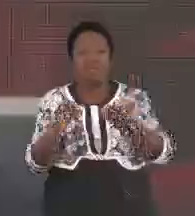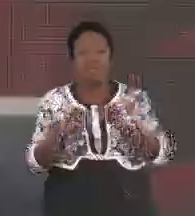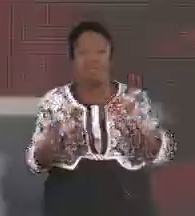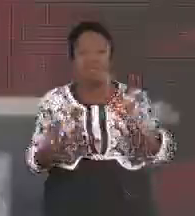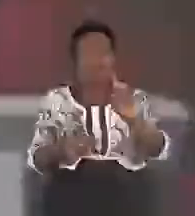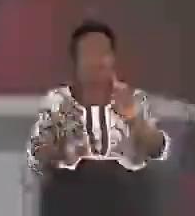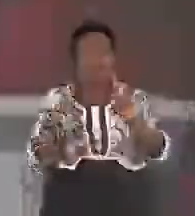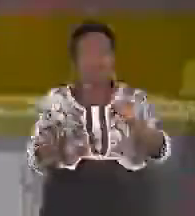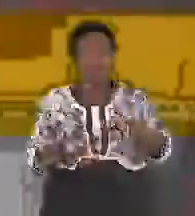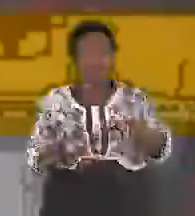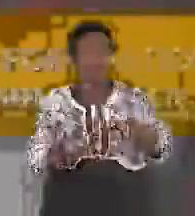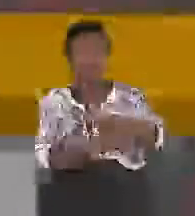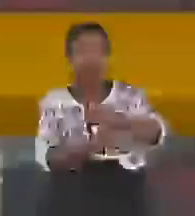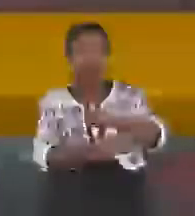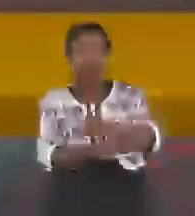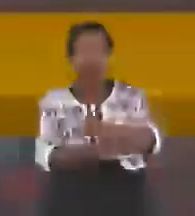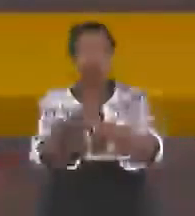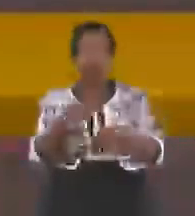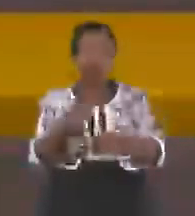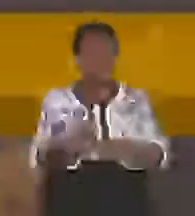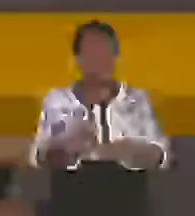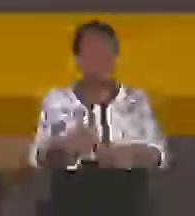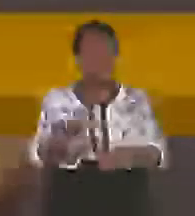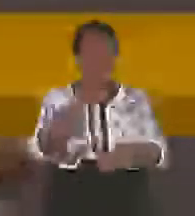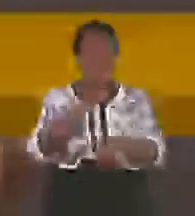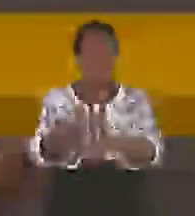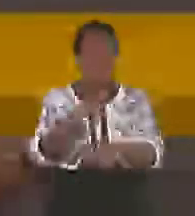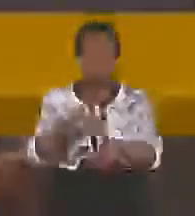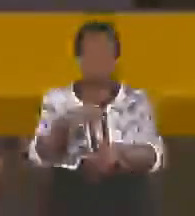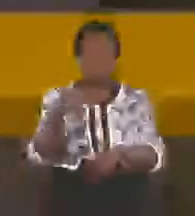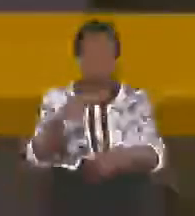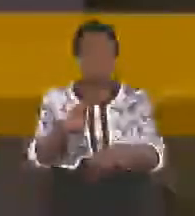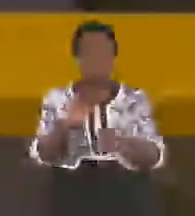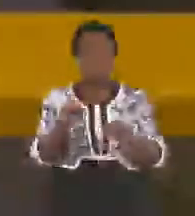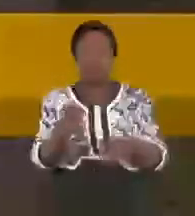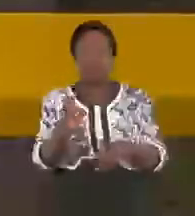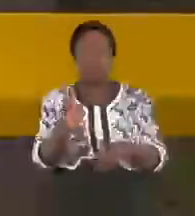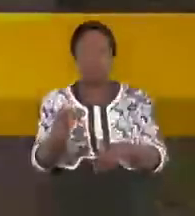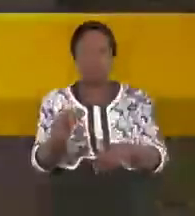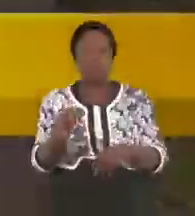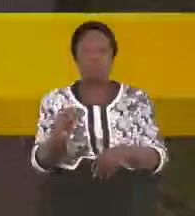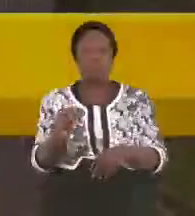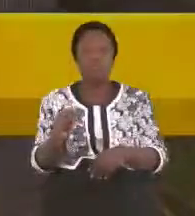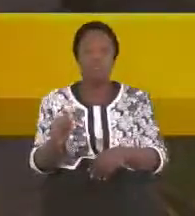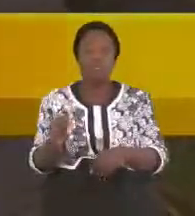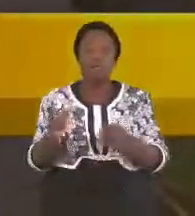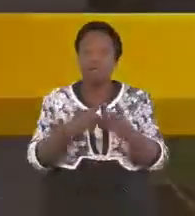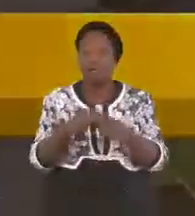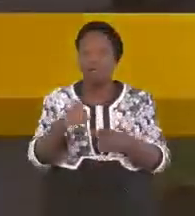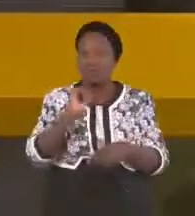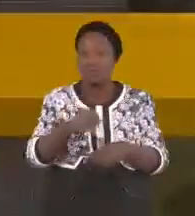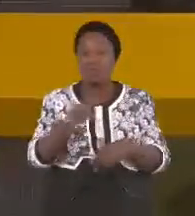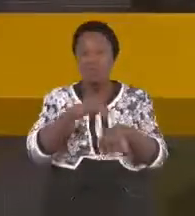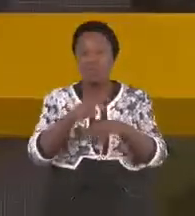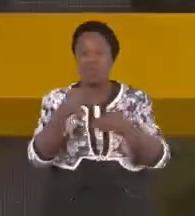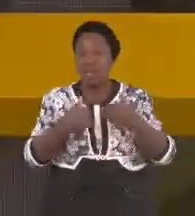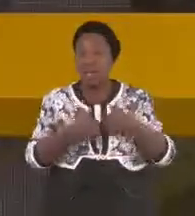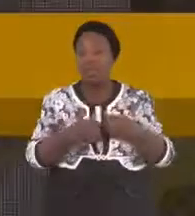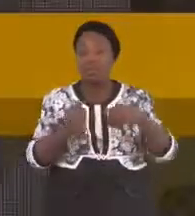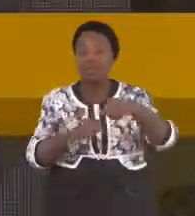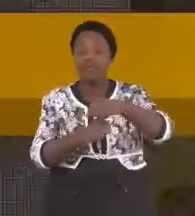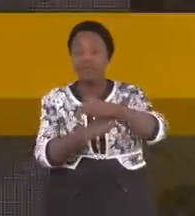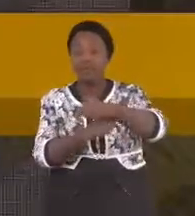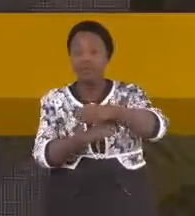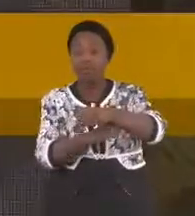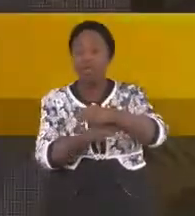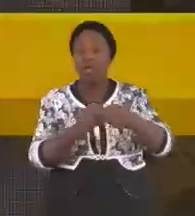of John. When we talk about John the Baptist, his ministry had foundation. And when you look at that foundation,